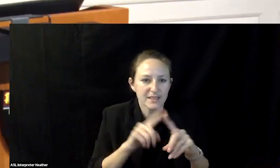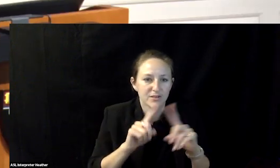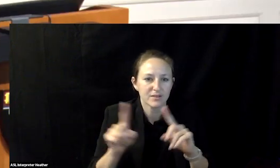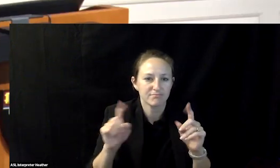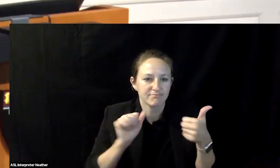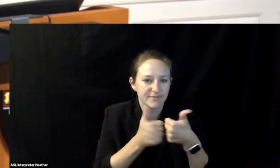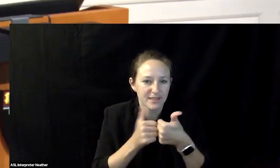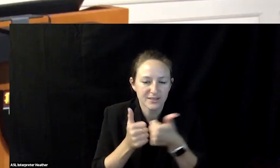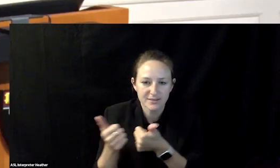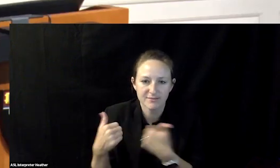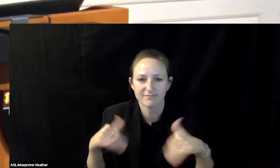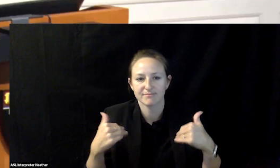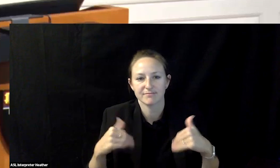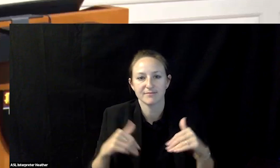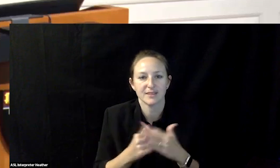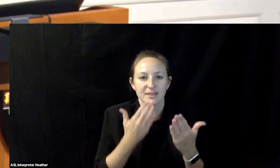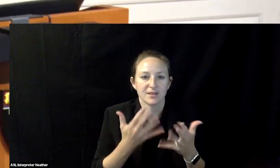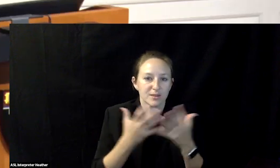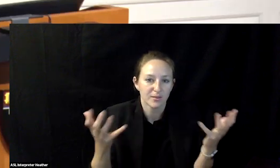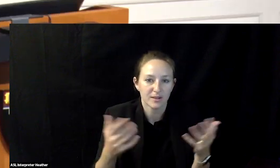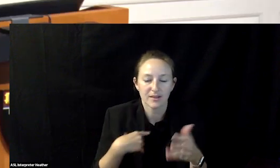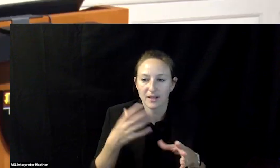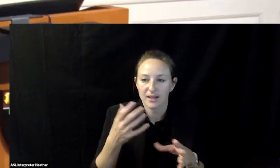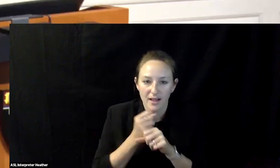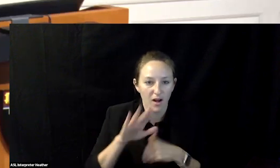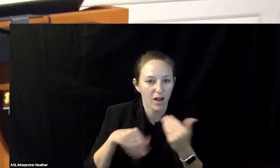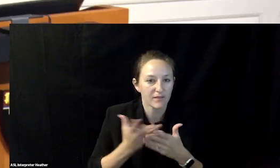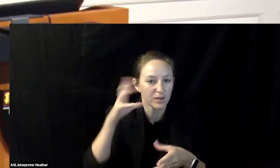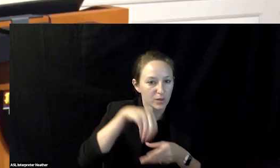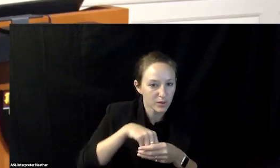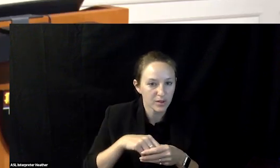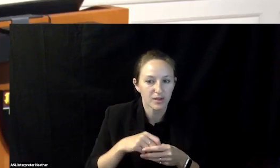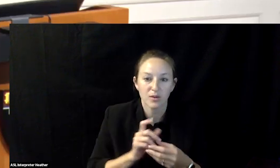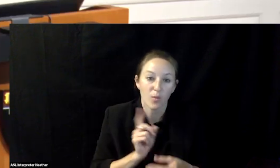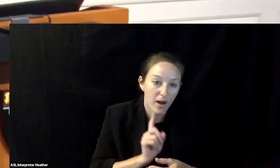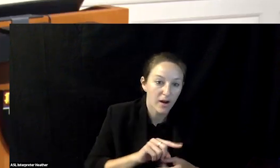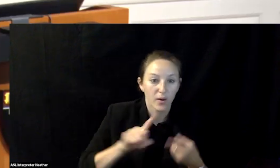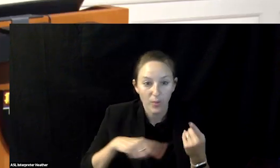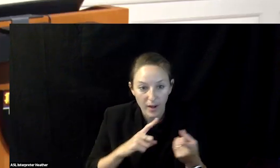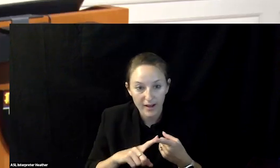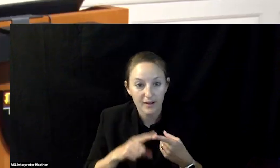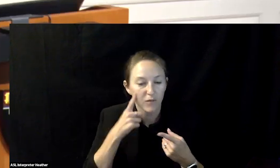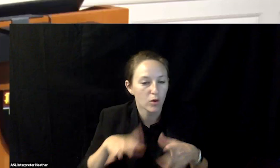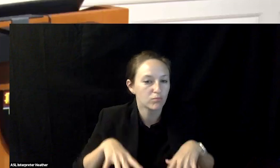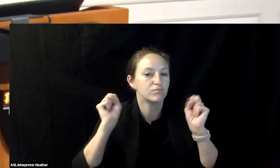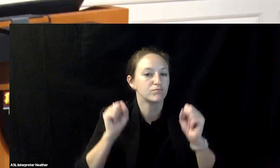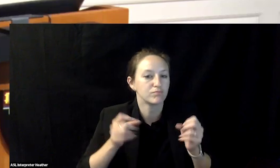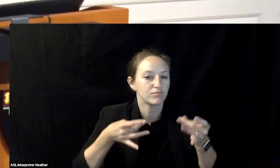get all of us, me included, where we need to be, when we need to be there to put on a great event.